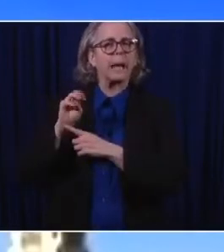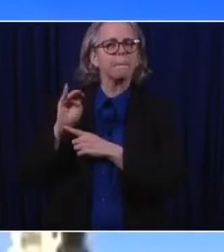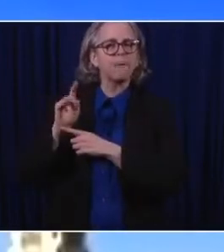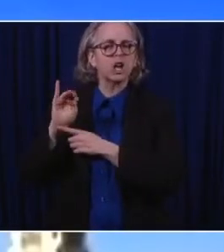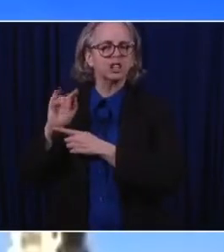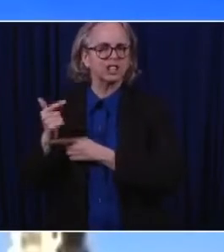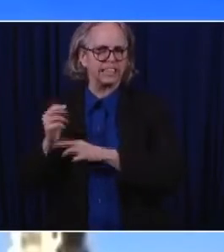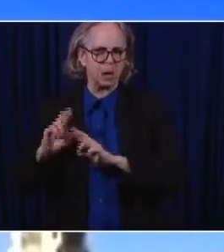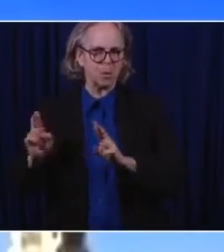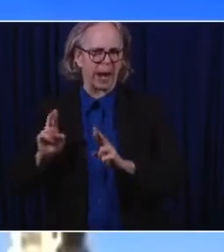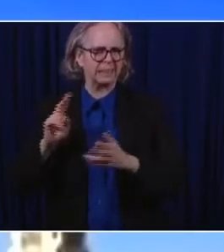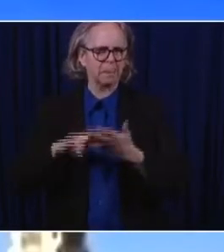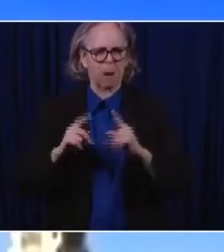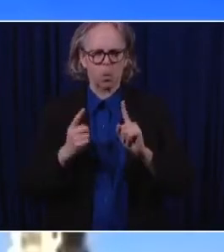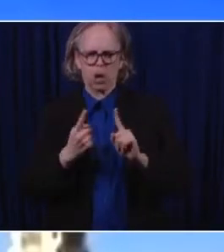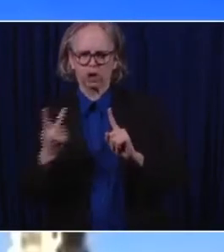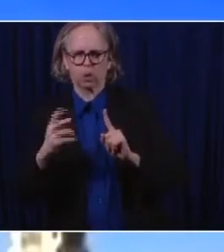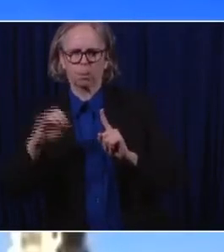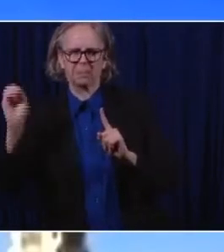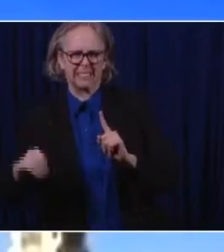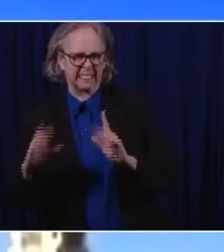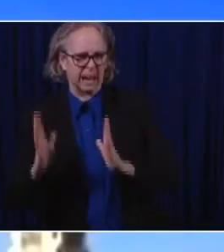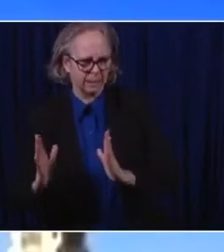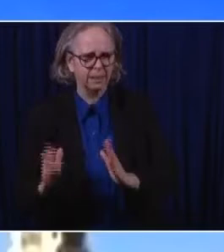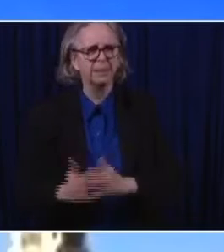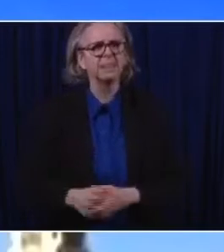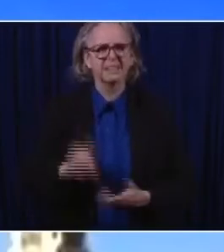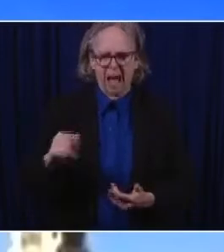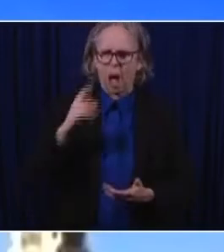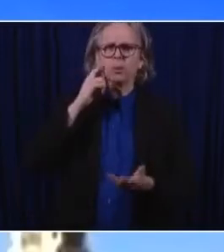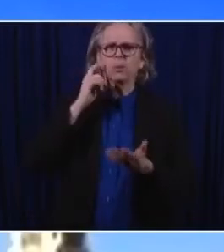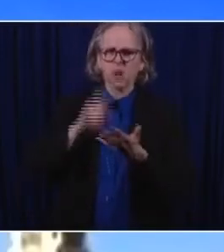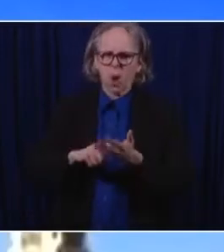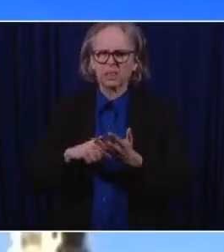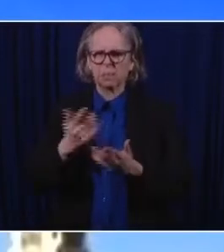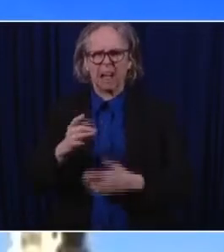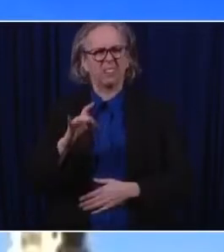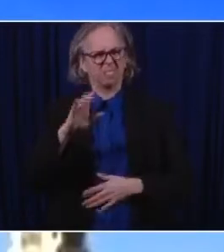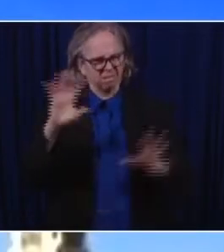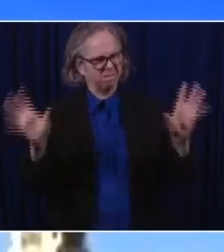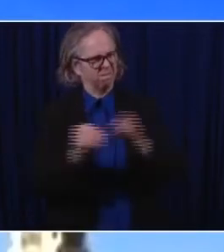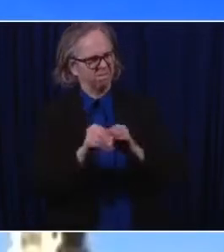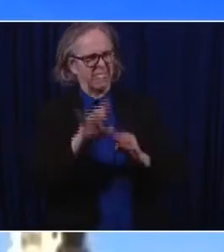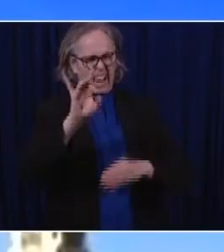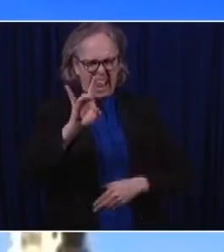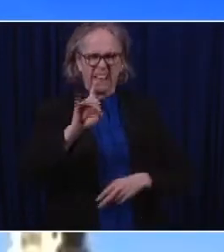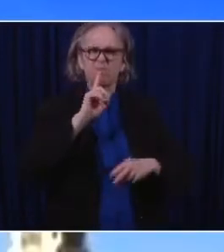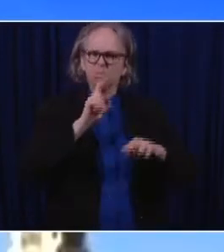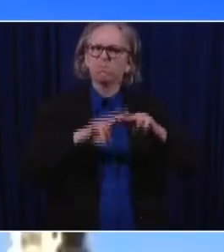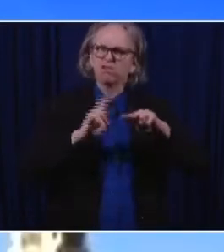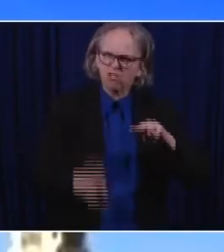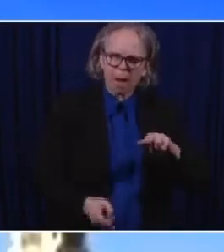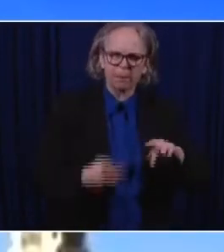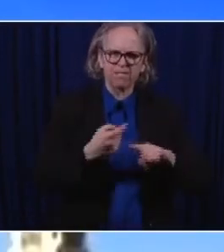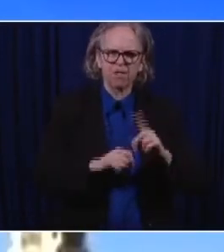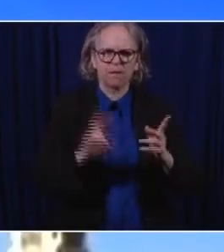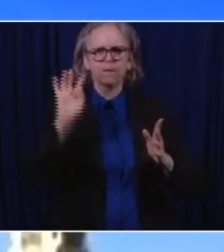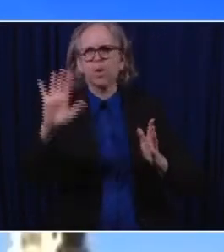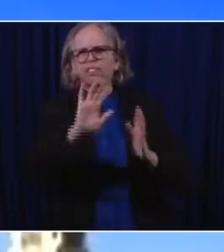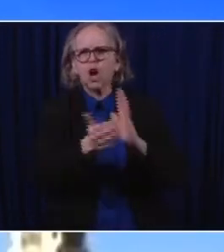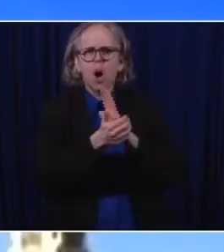about 8 percentage points lower scoring proficiency or better. That's about